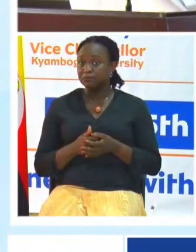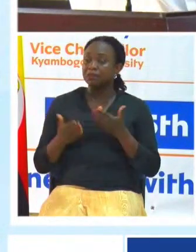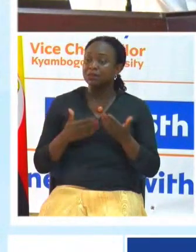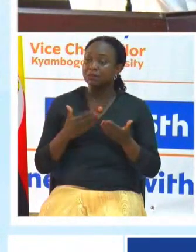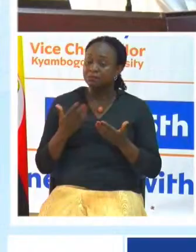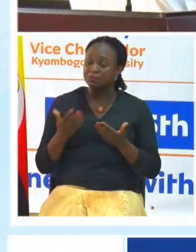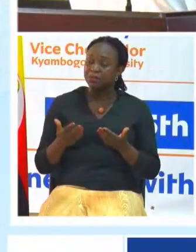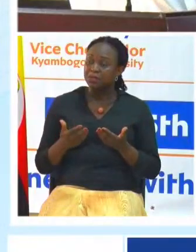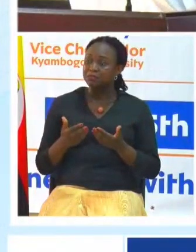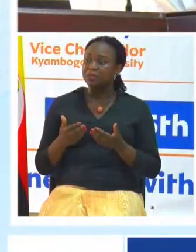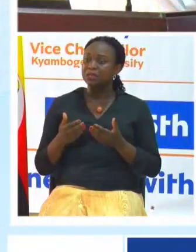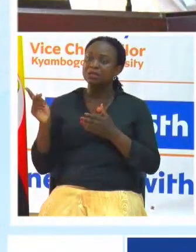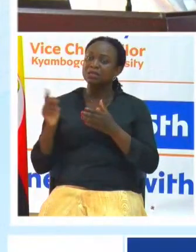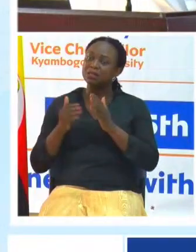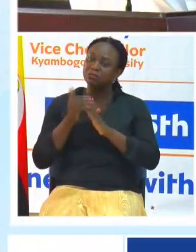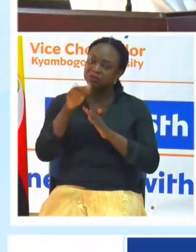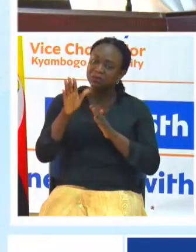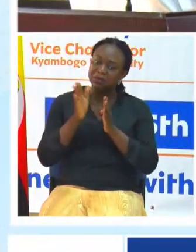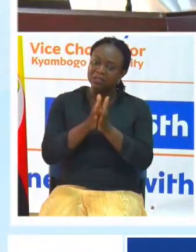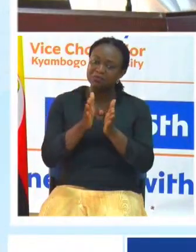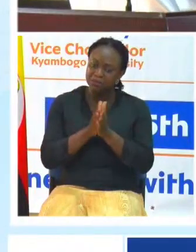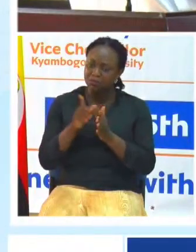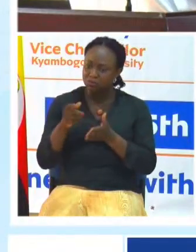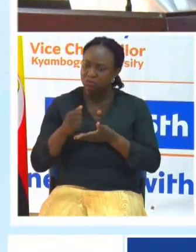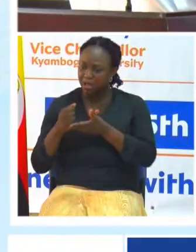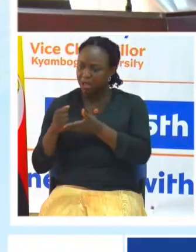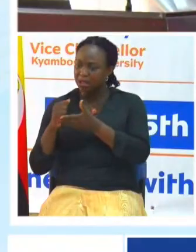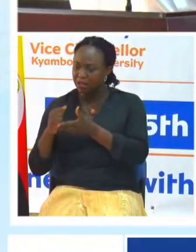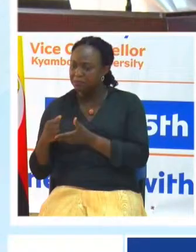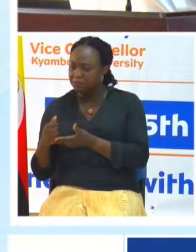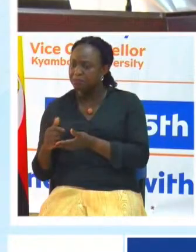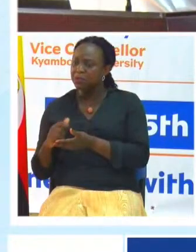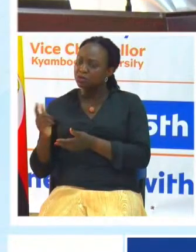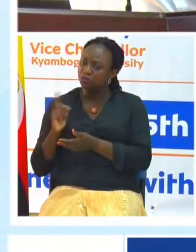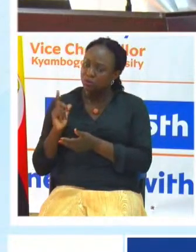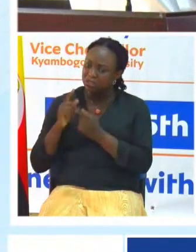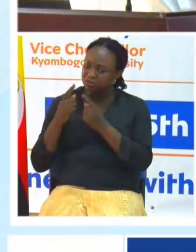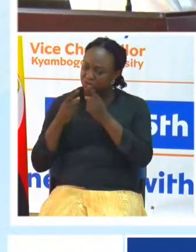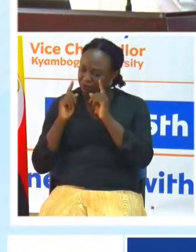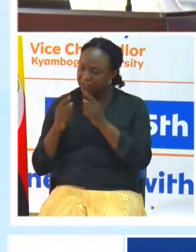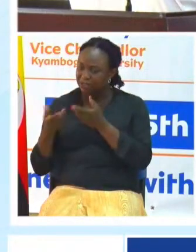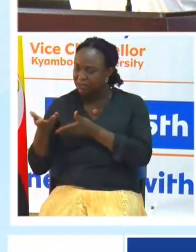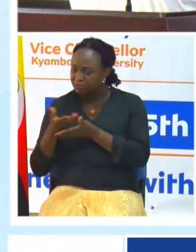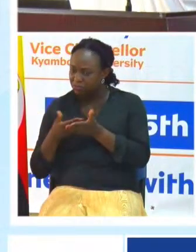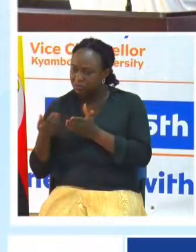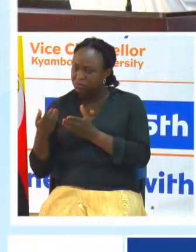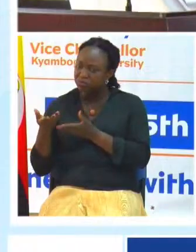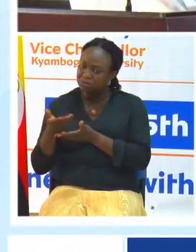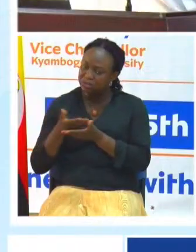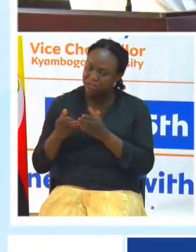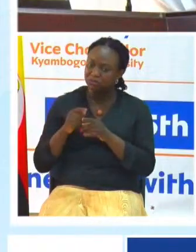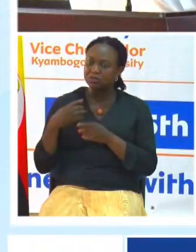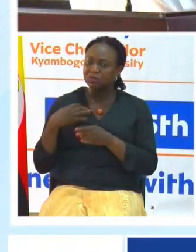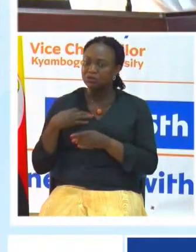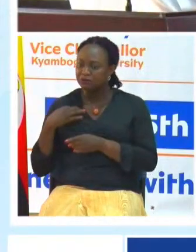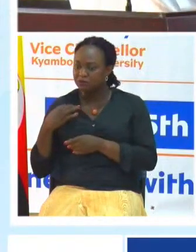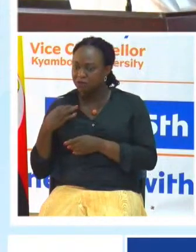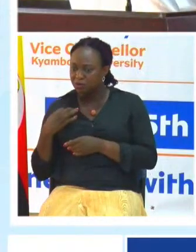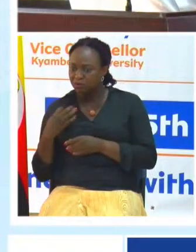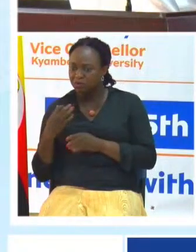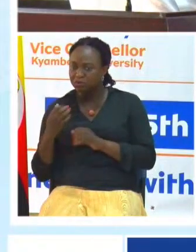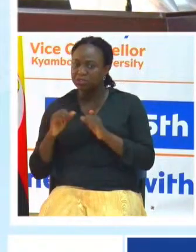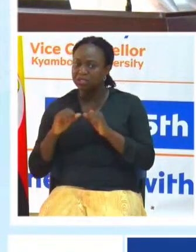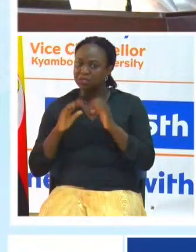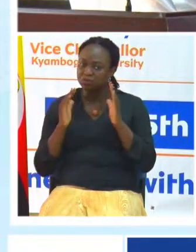how kind you are, how you've been helping your fellow students at the university with discussions, how you are good at volunteering in your